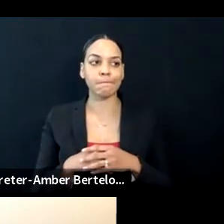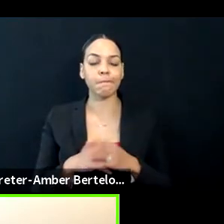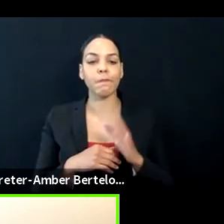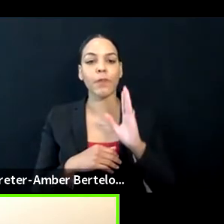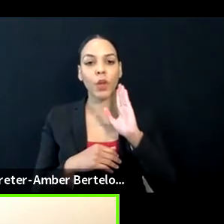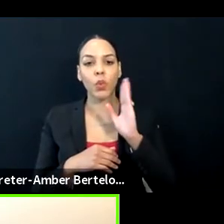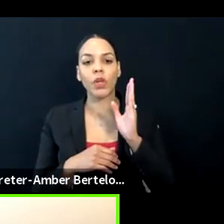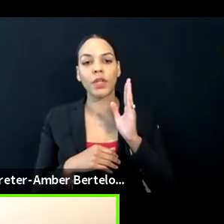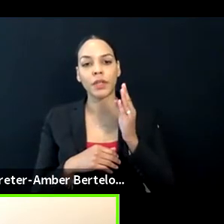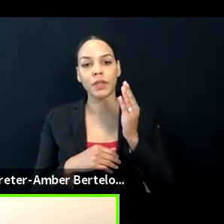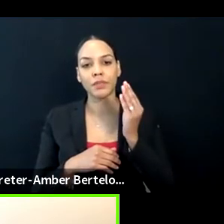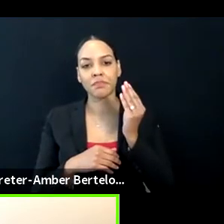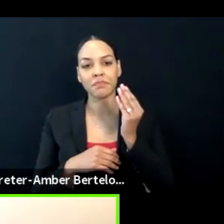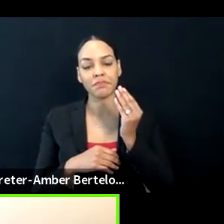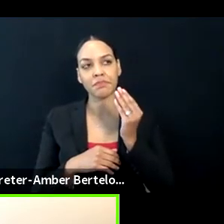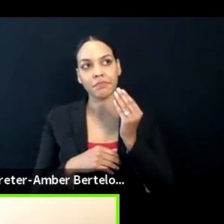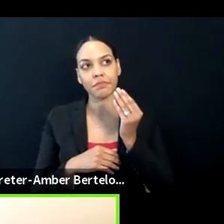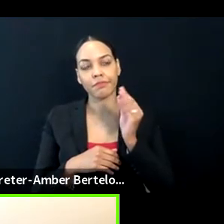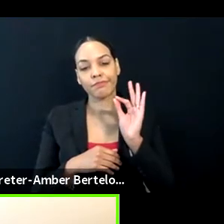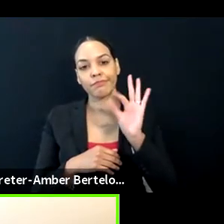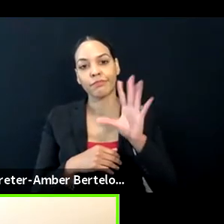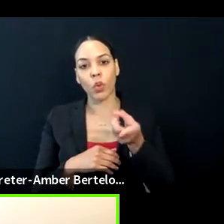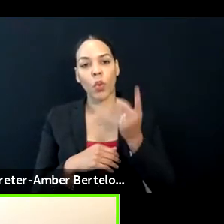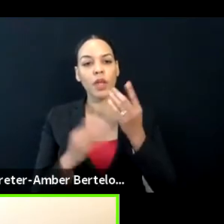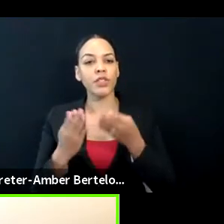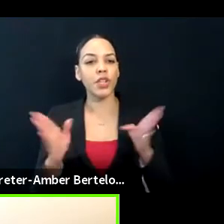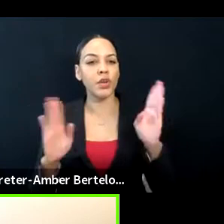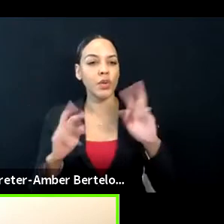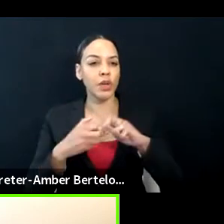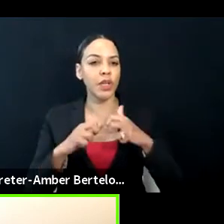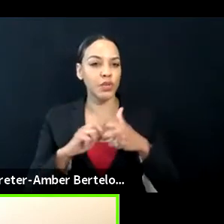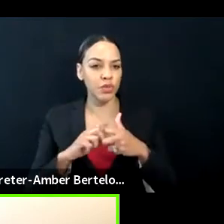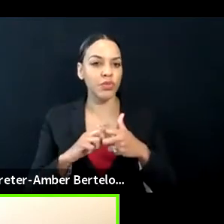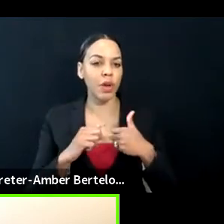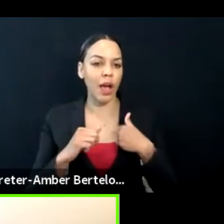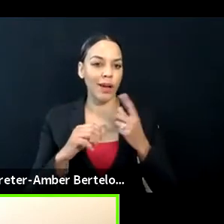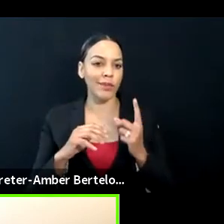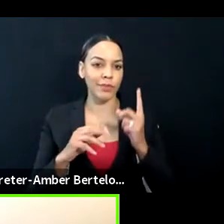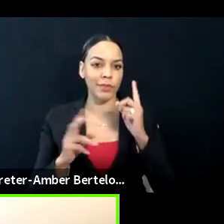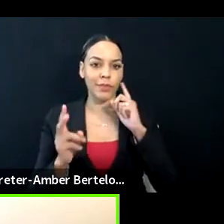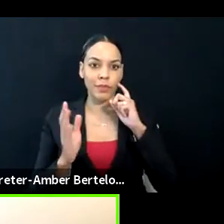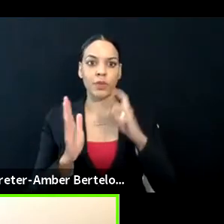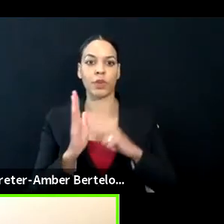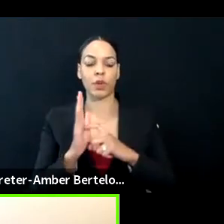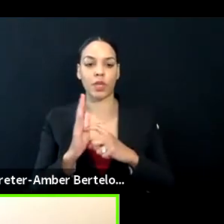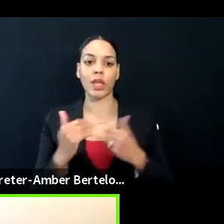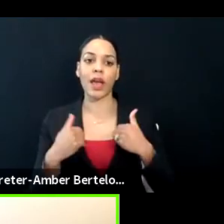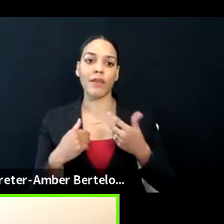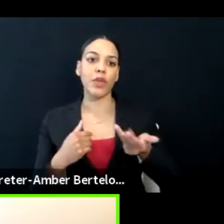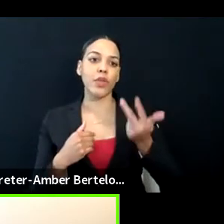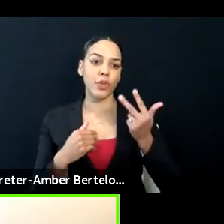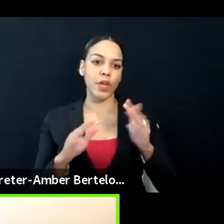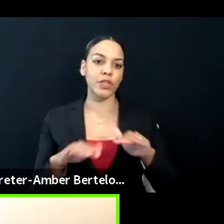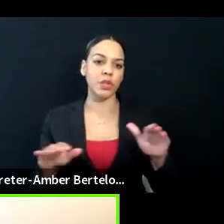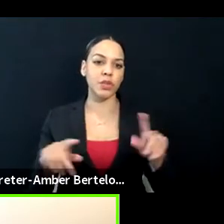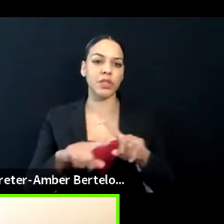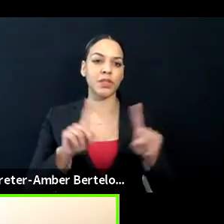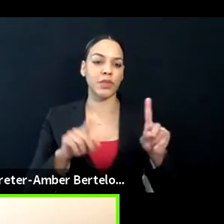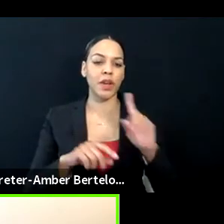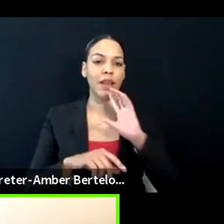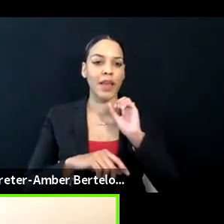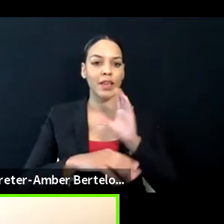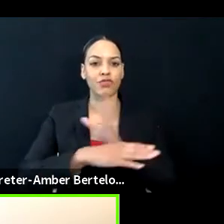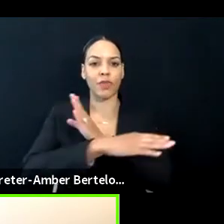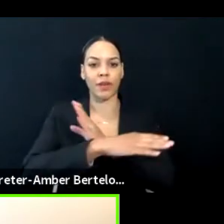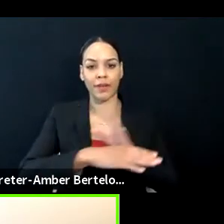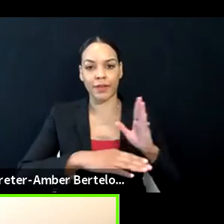a more general issue that I've encountered. So I have three children in various age ranges, as